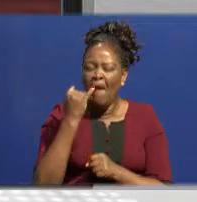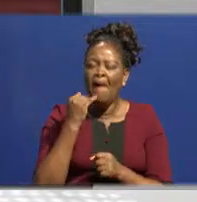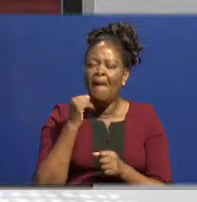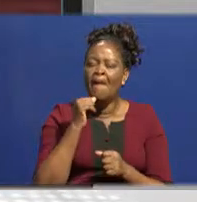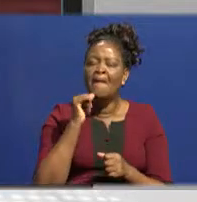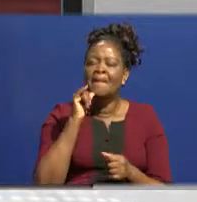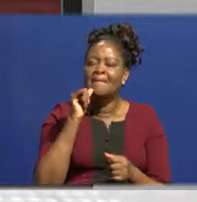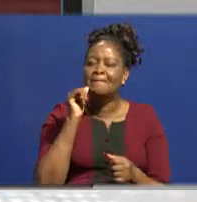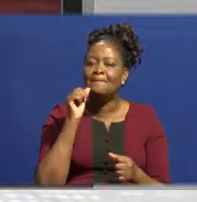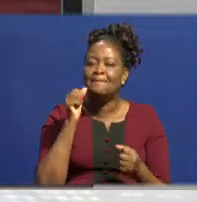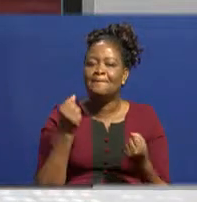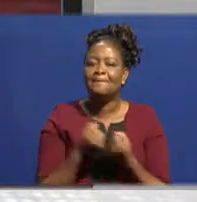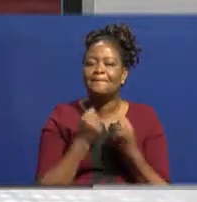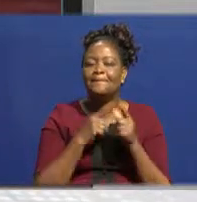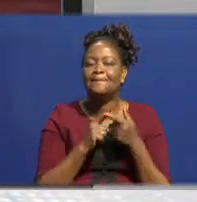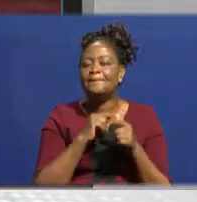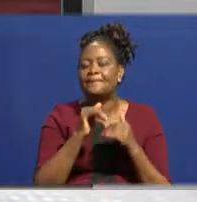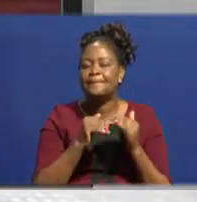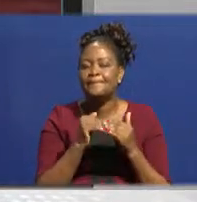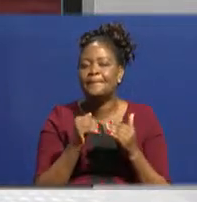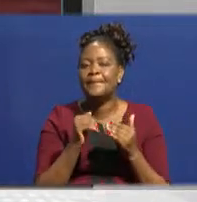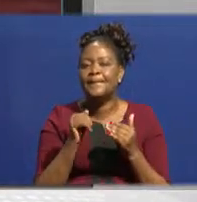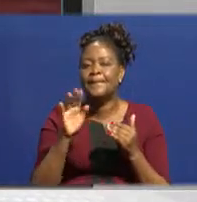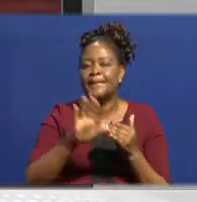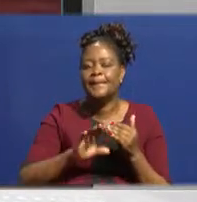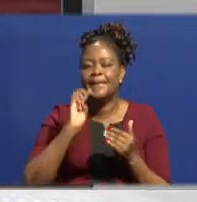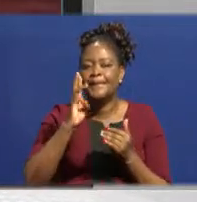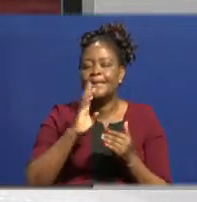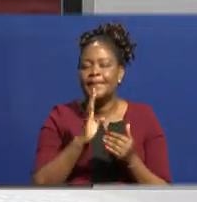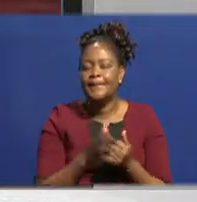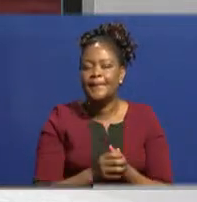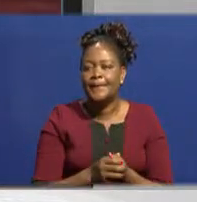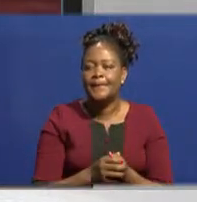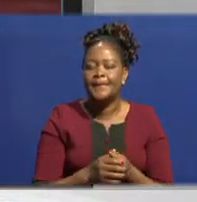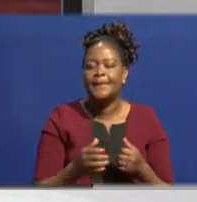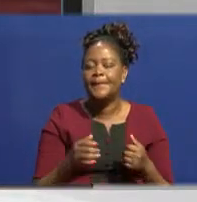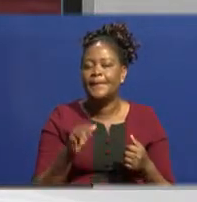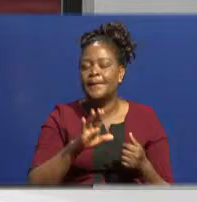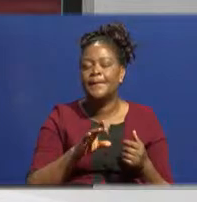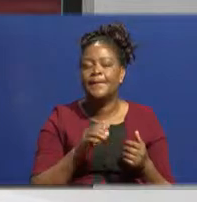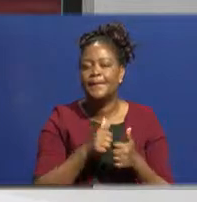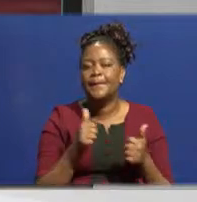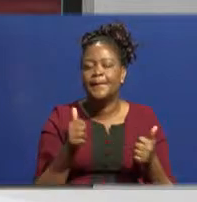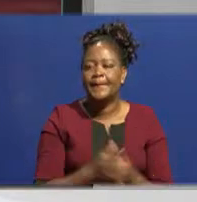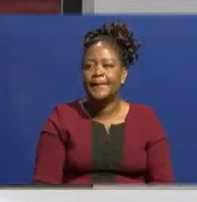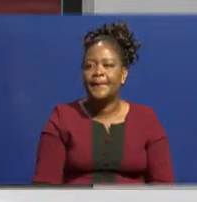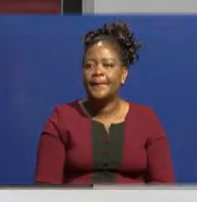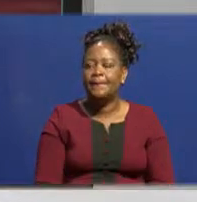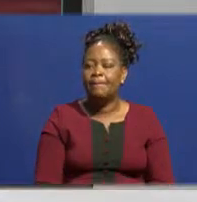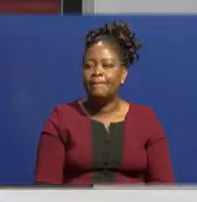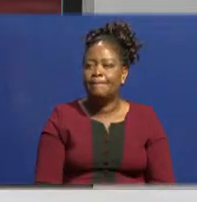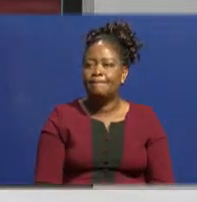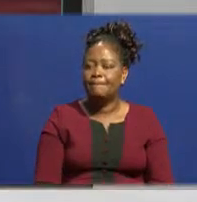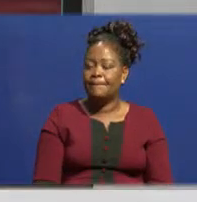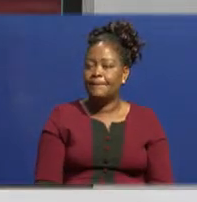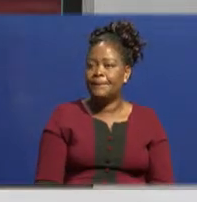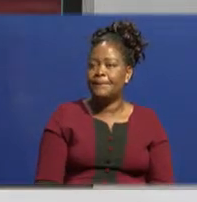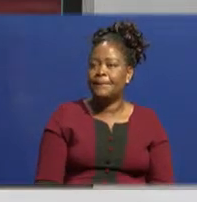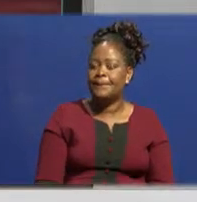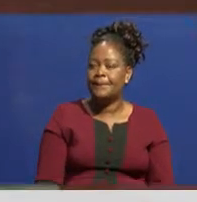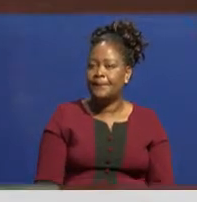doesn't happen, that means that all these constituencies will not be constituencies no more. Ben,